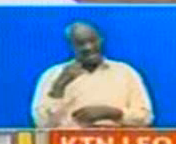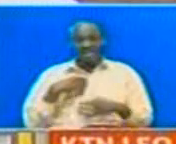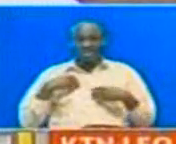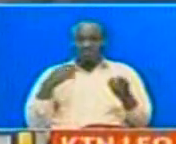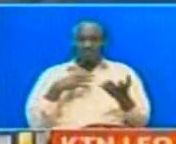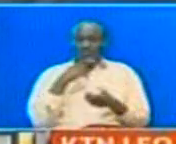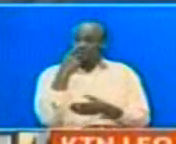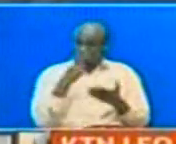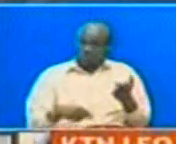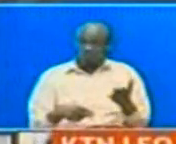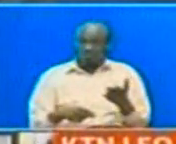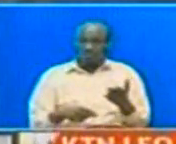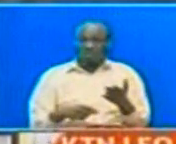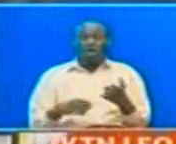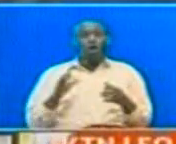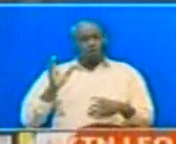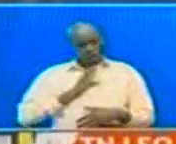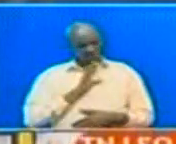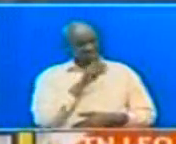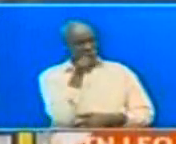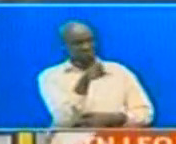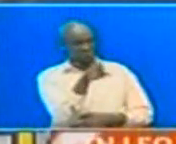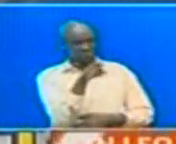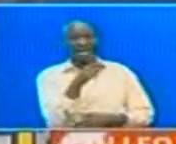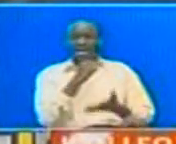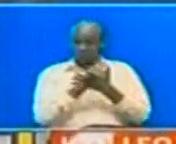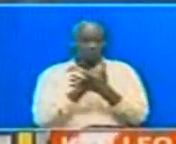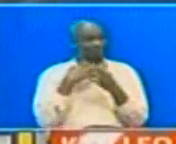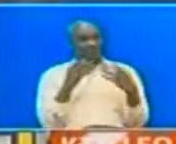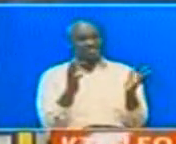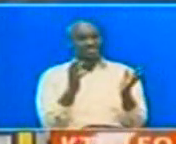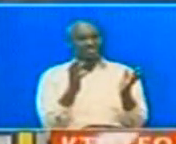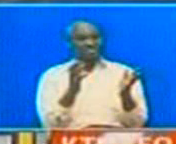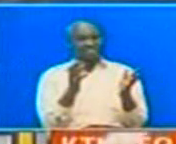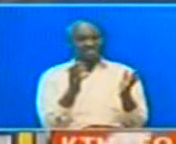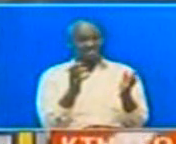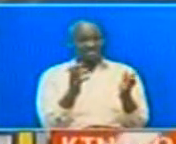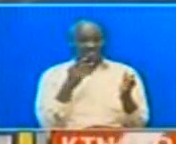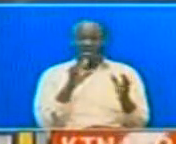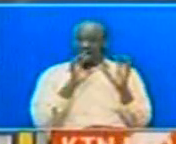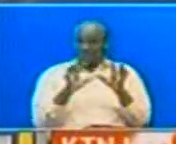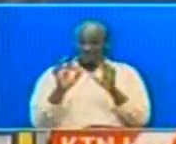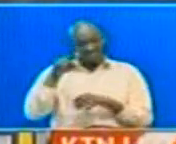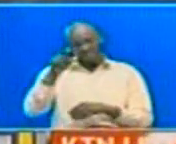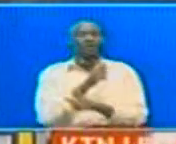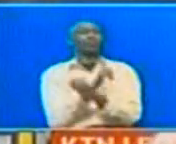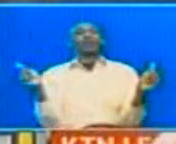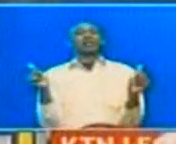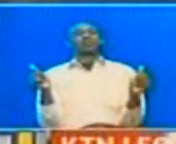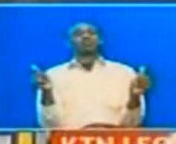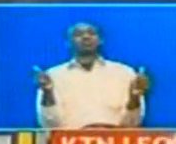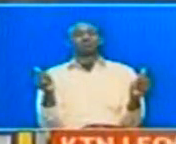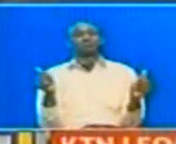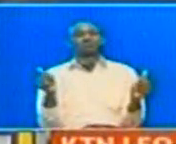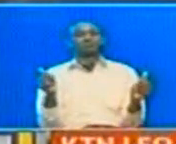Really re-emphasize is that a committee has re-endorsed that immunization campaign in Kenya is safe.